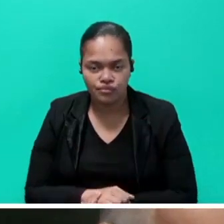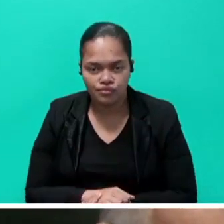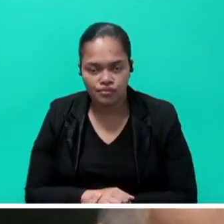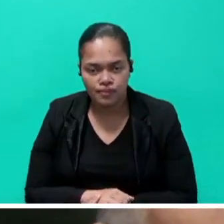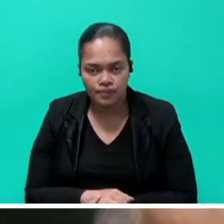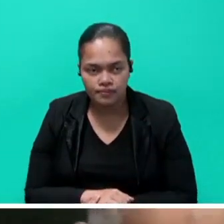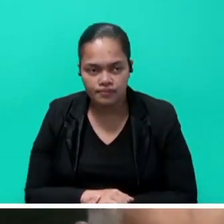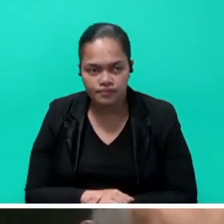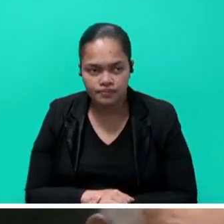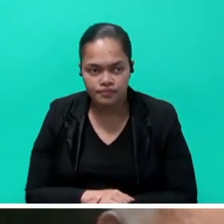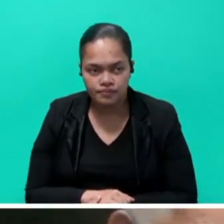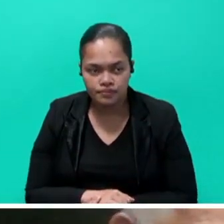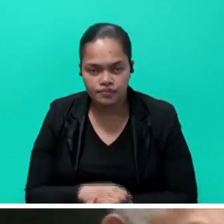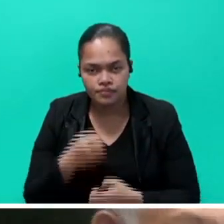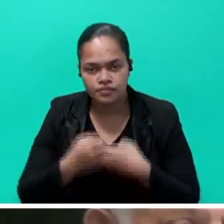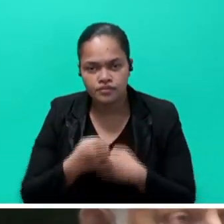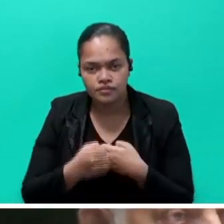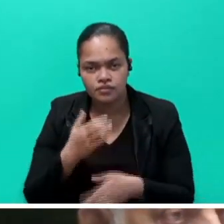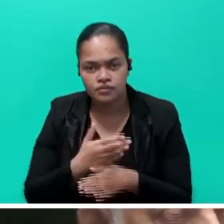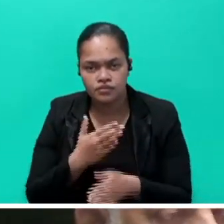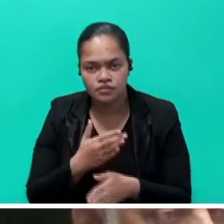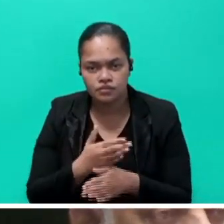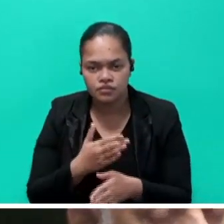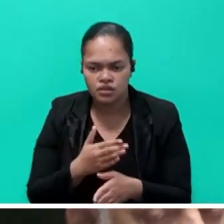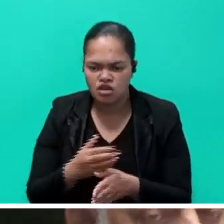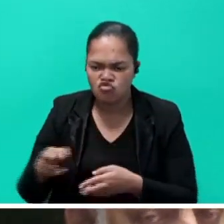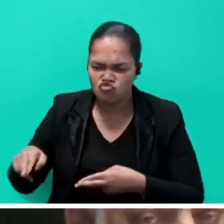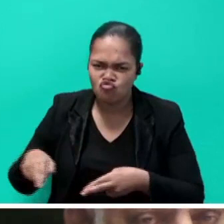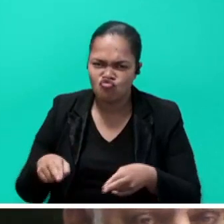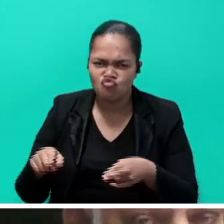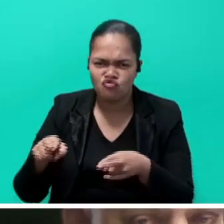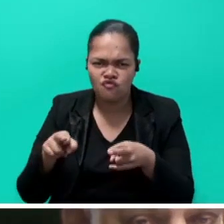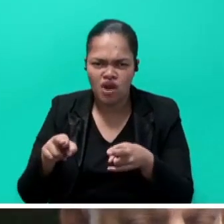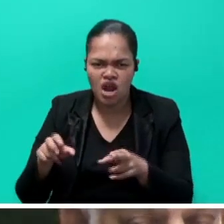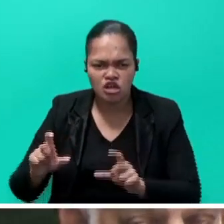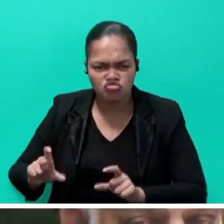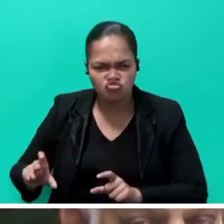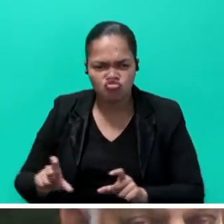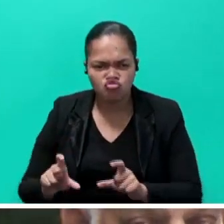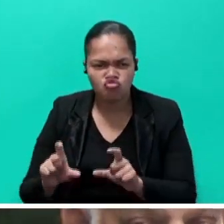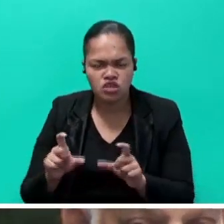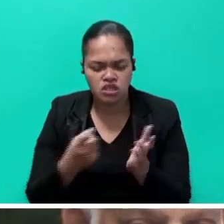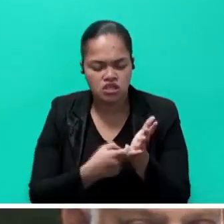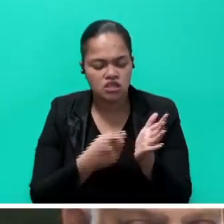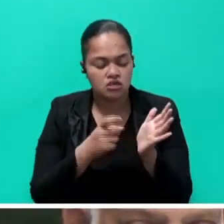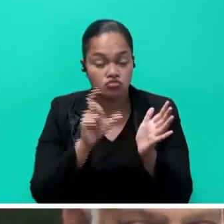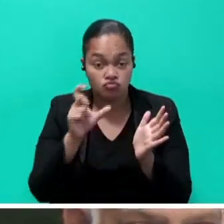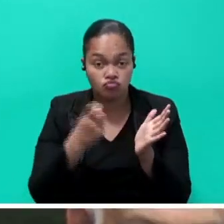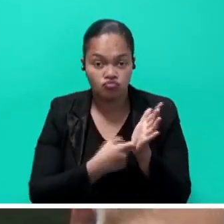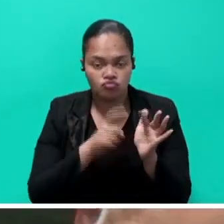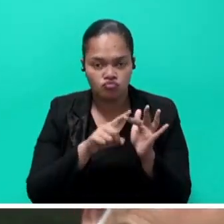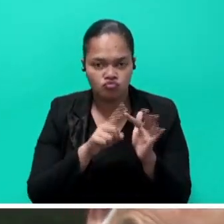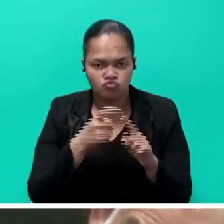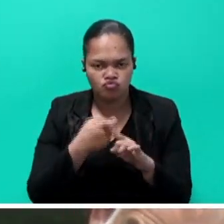on dredging and engineering works on major rivers and creeks in Fiji to control flooding